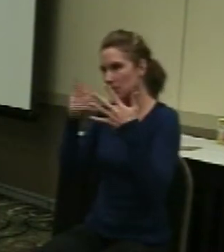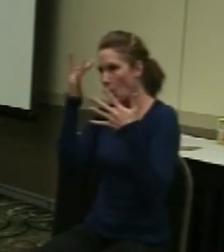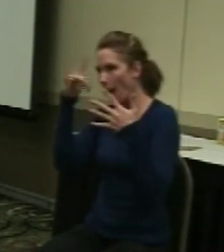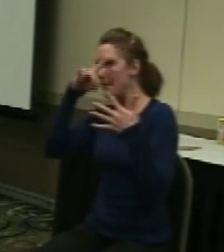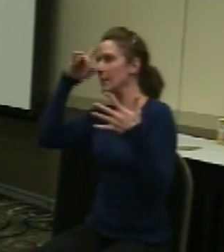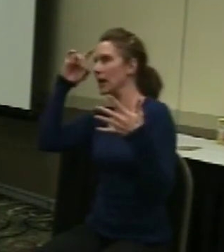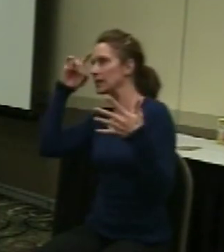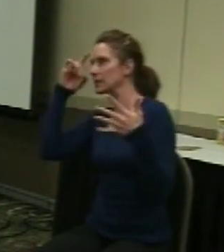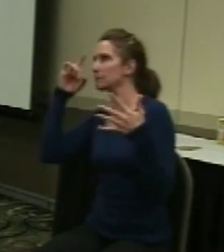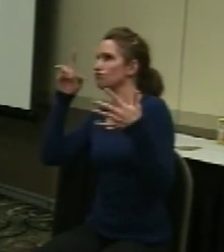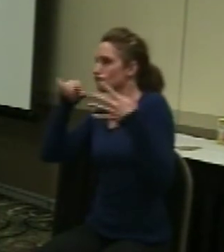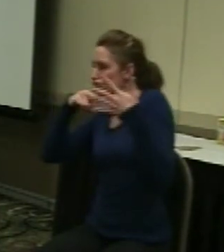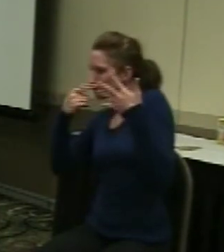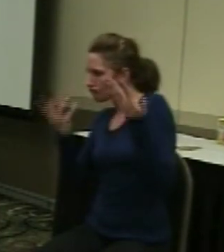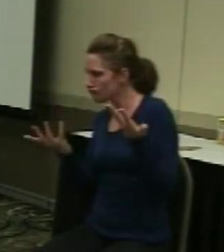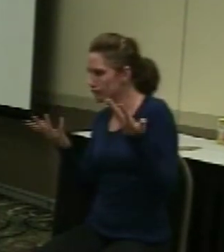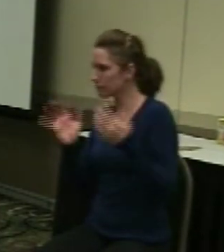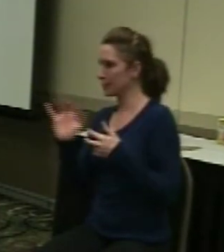because,